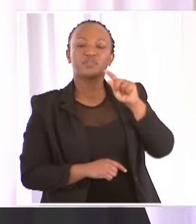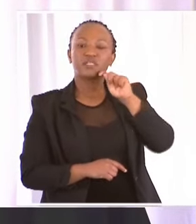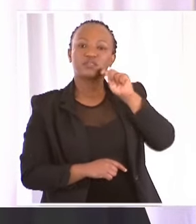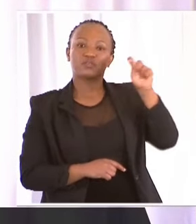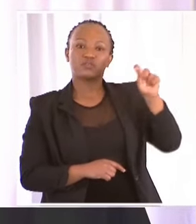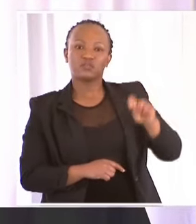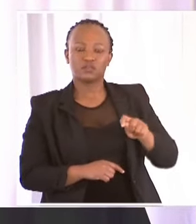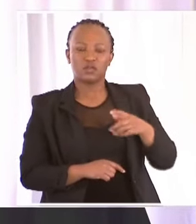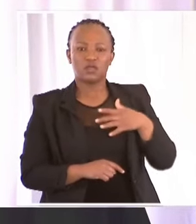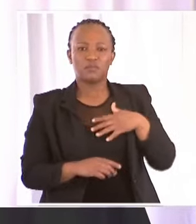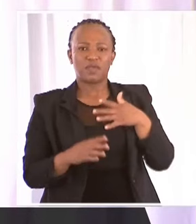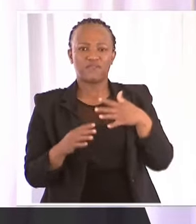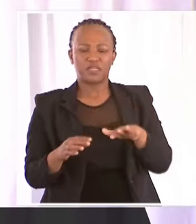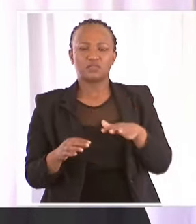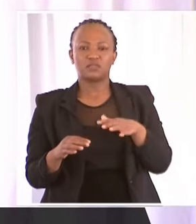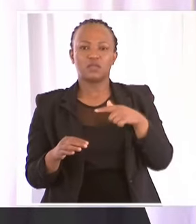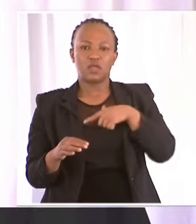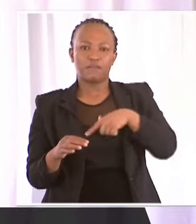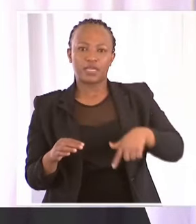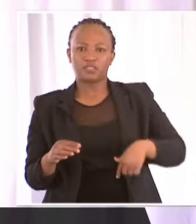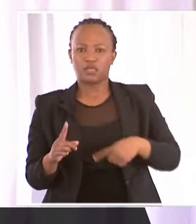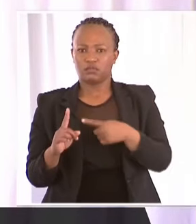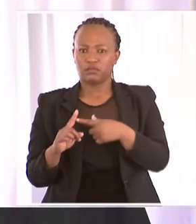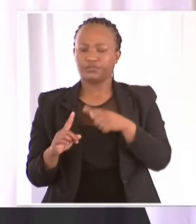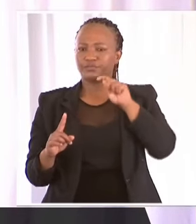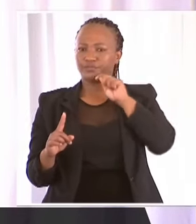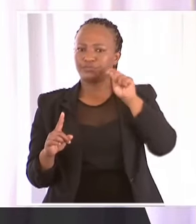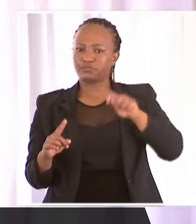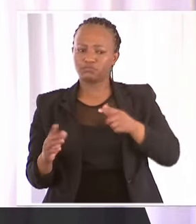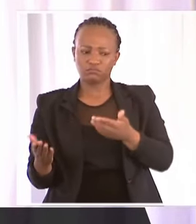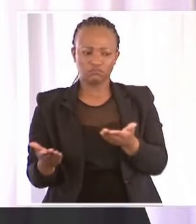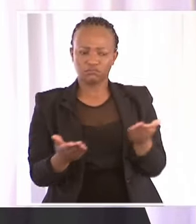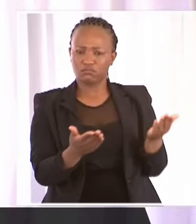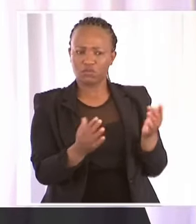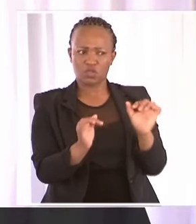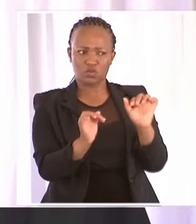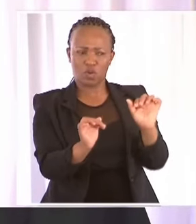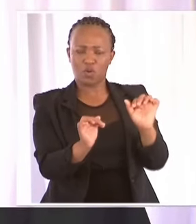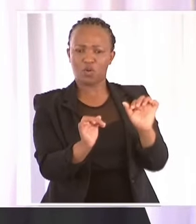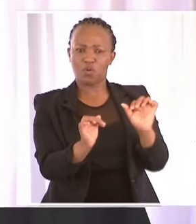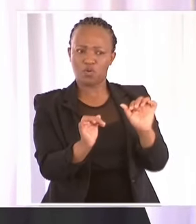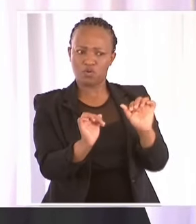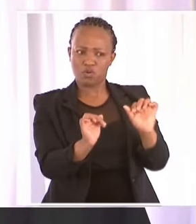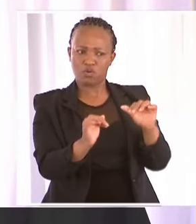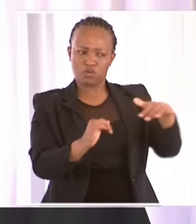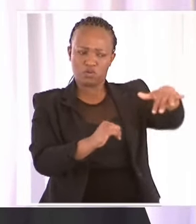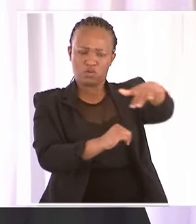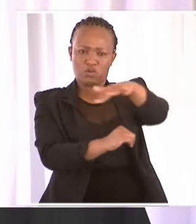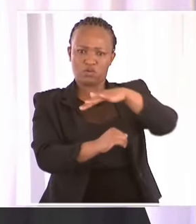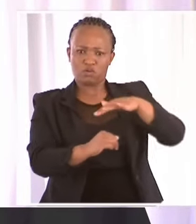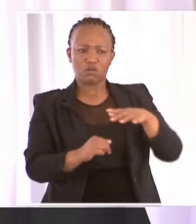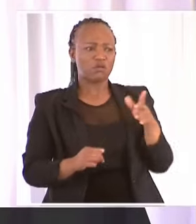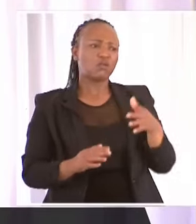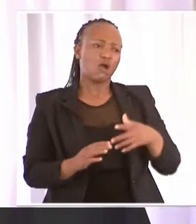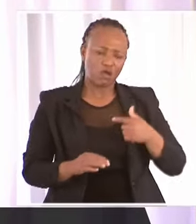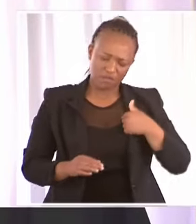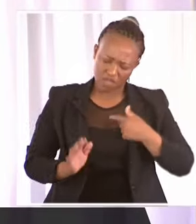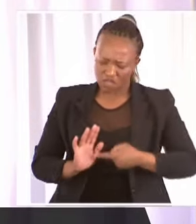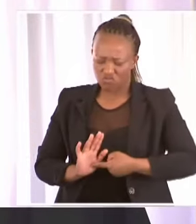President Zelensky, "You move ahead, this is your show." He said, "Yes, I am a